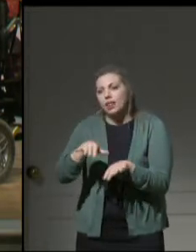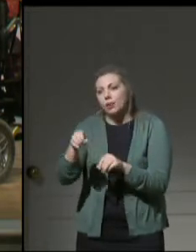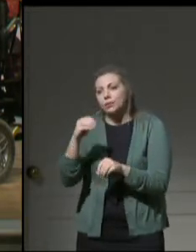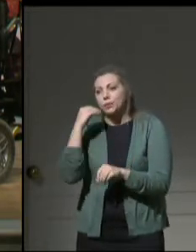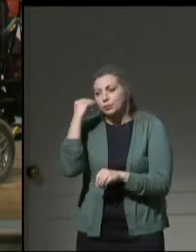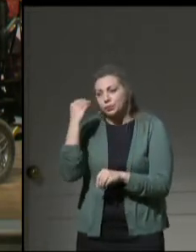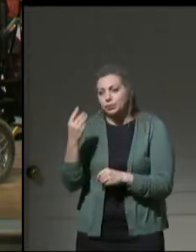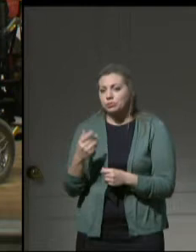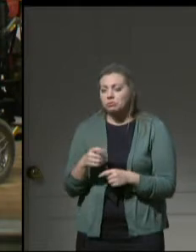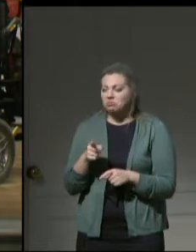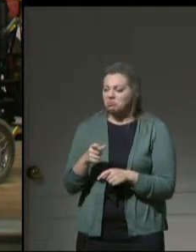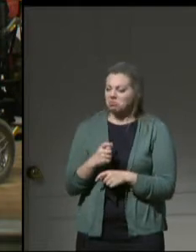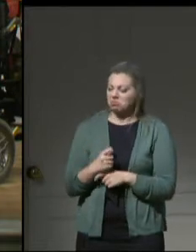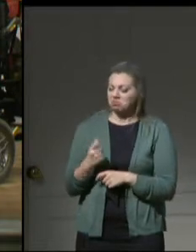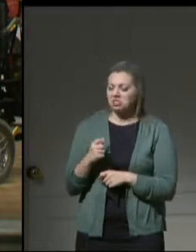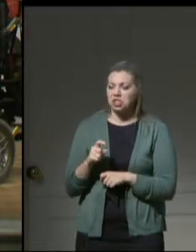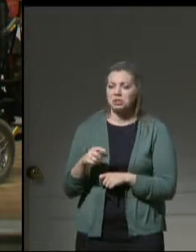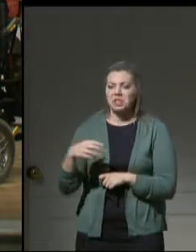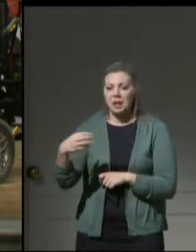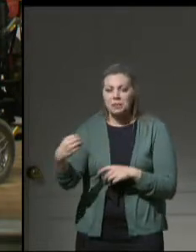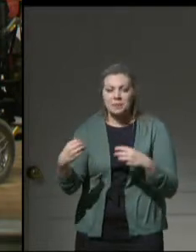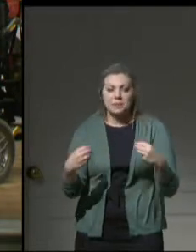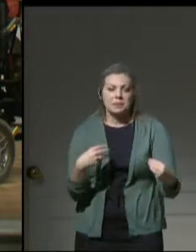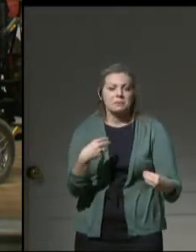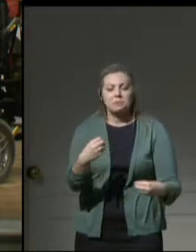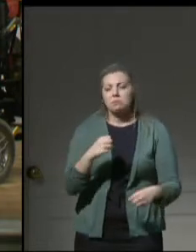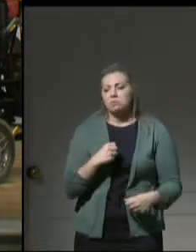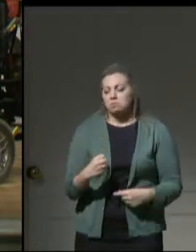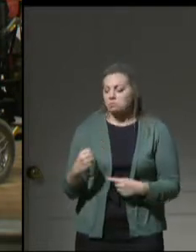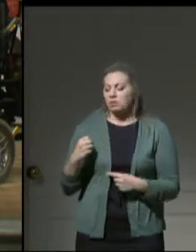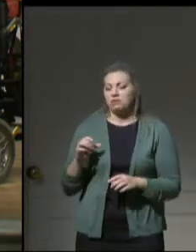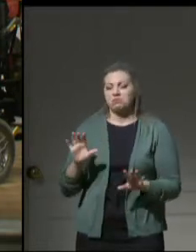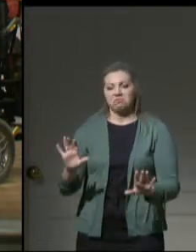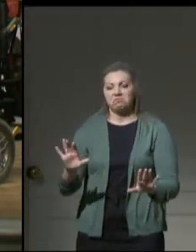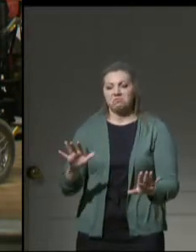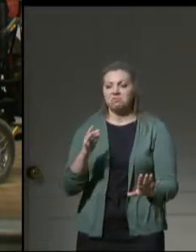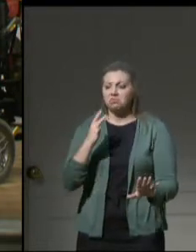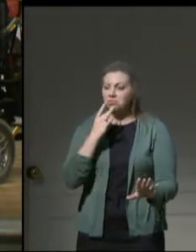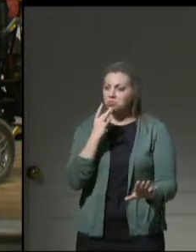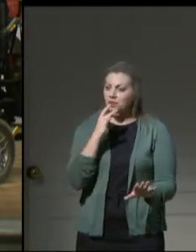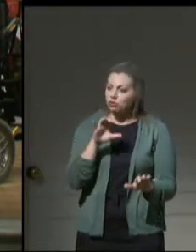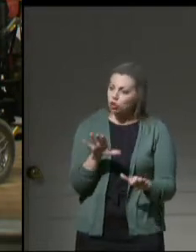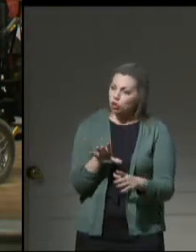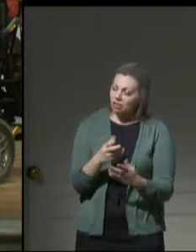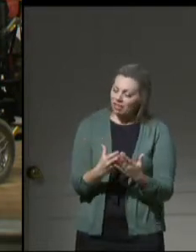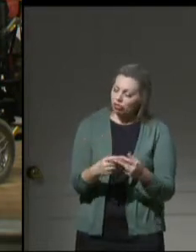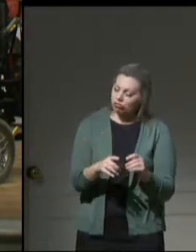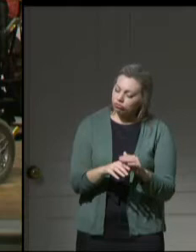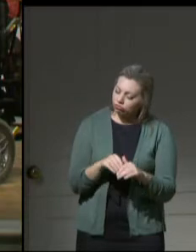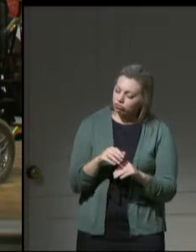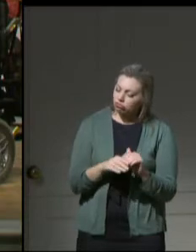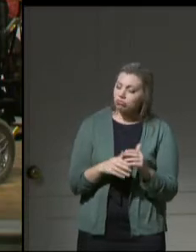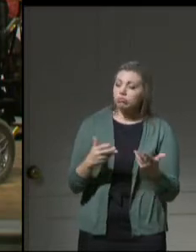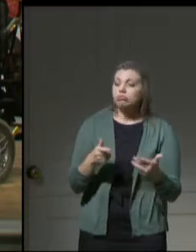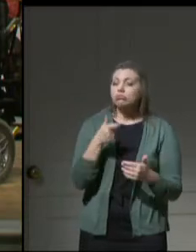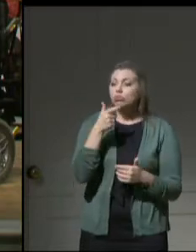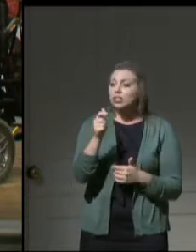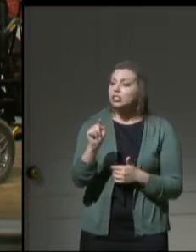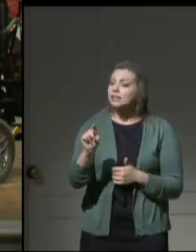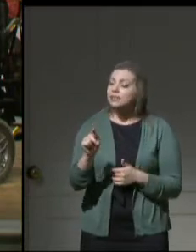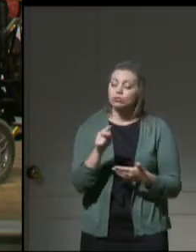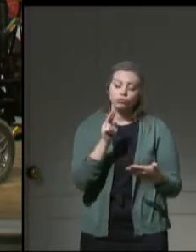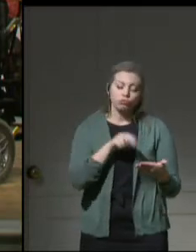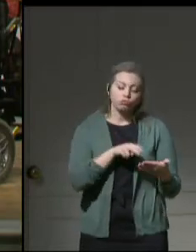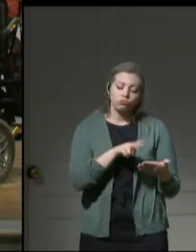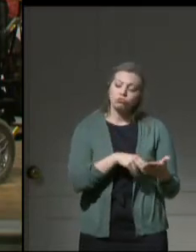to have to go anywhere. She just preferred to do what she's comfortable with, which is watching TV and reading